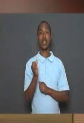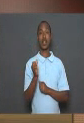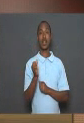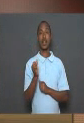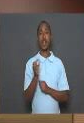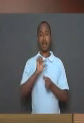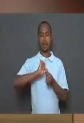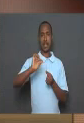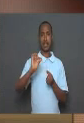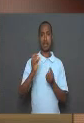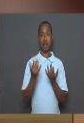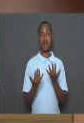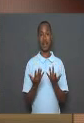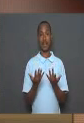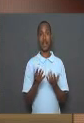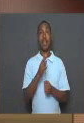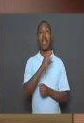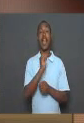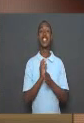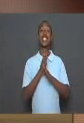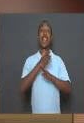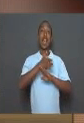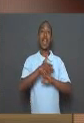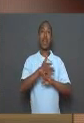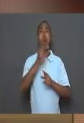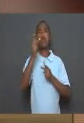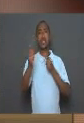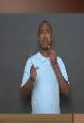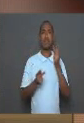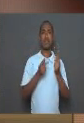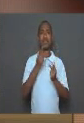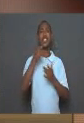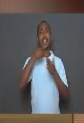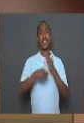a Bunsen burner and then observed.